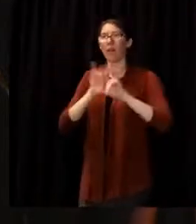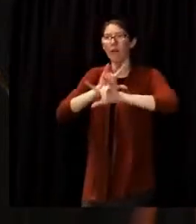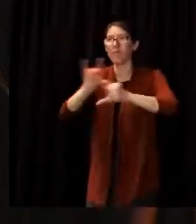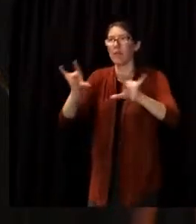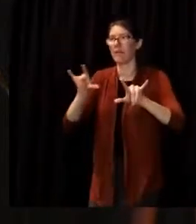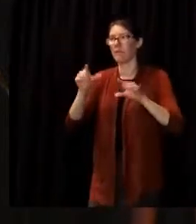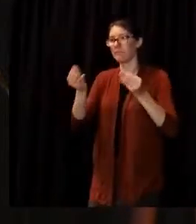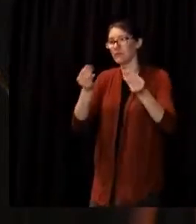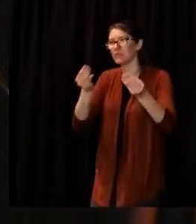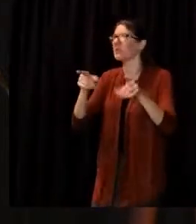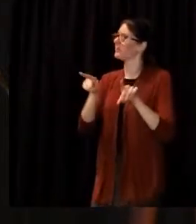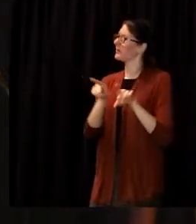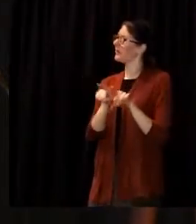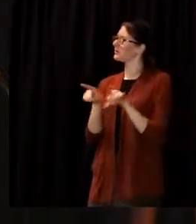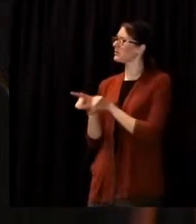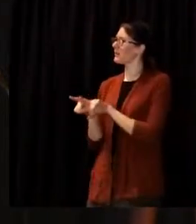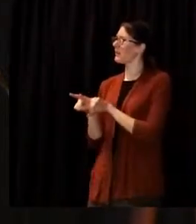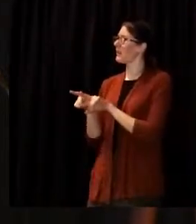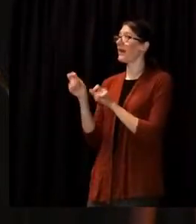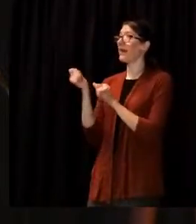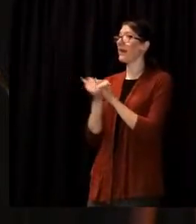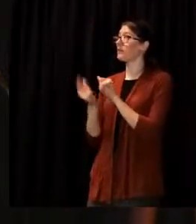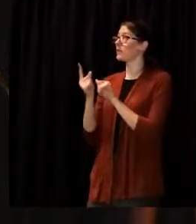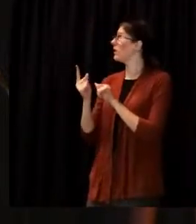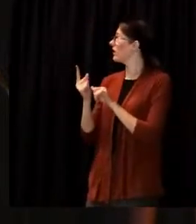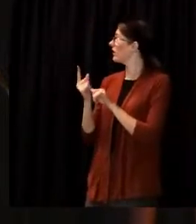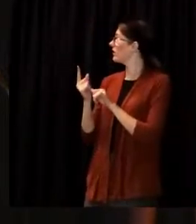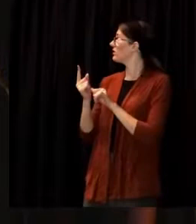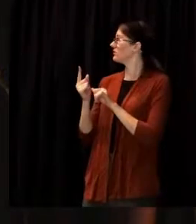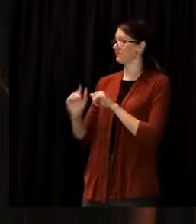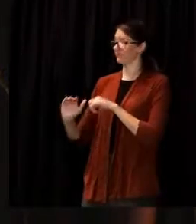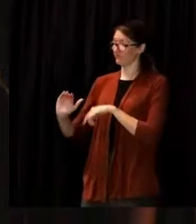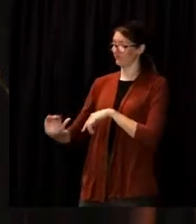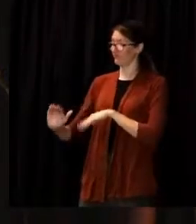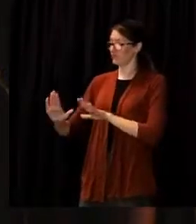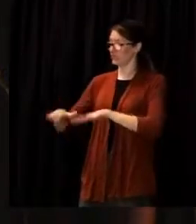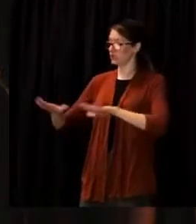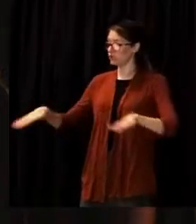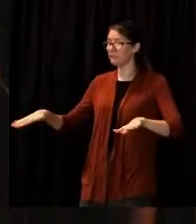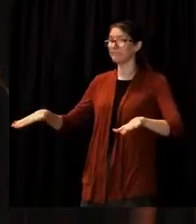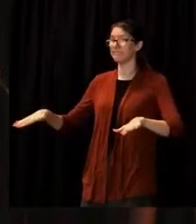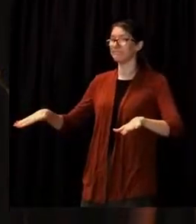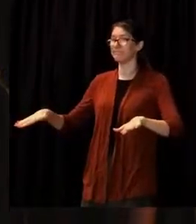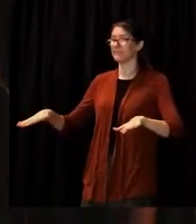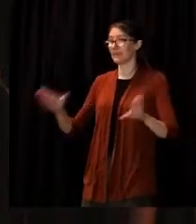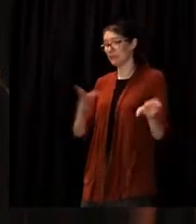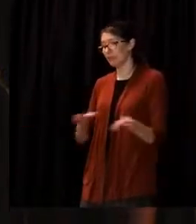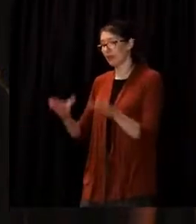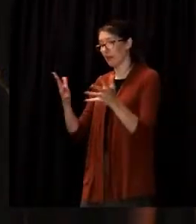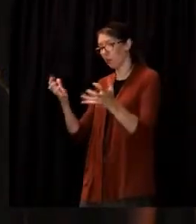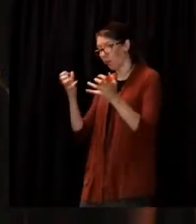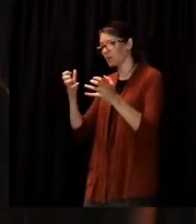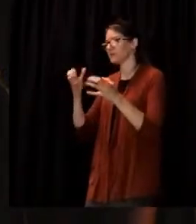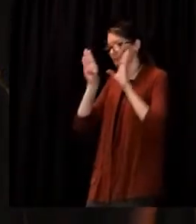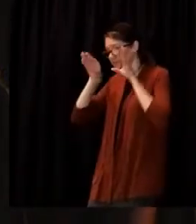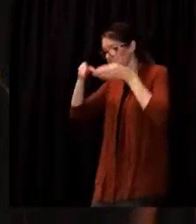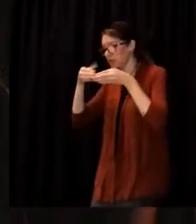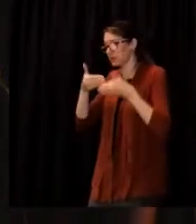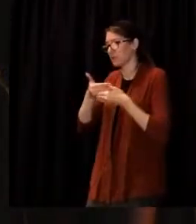going to add to that. It's also to everybody who's about that tall and under. It's a plan that seeks to go after the next